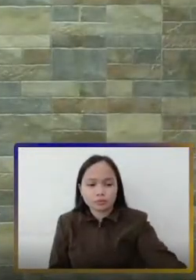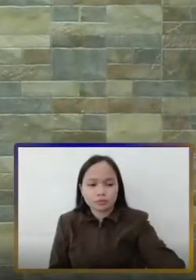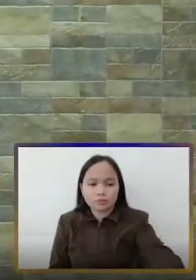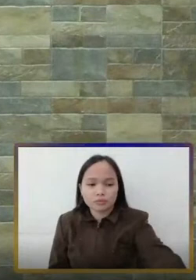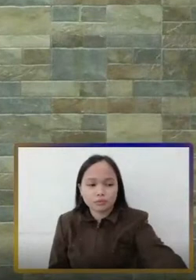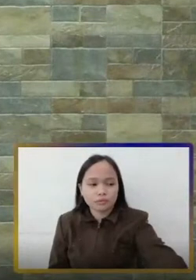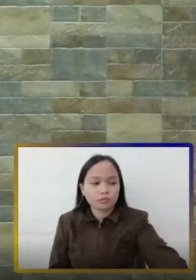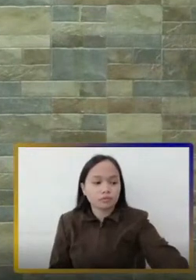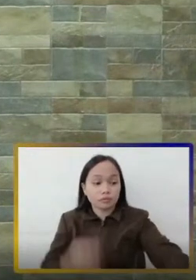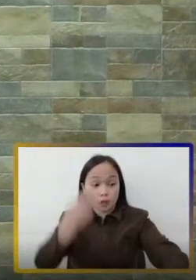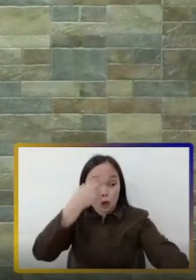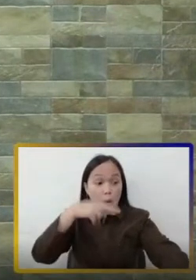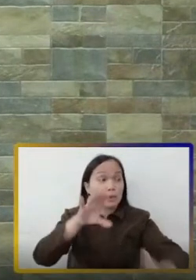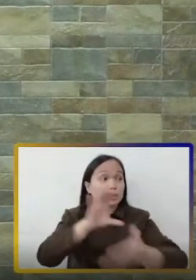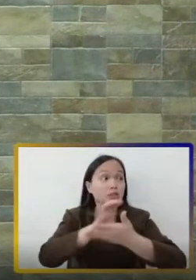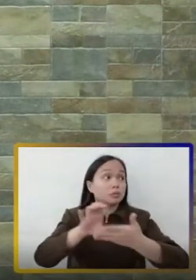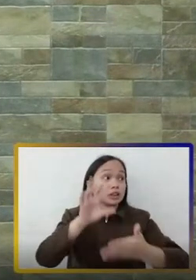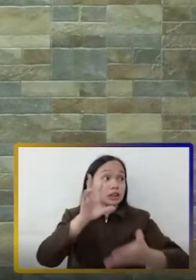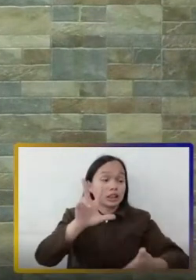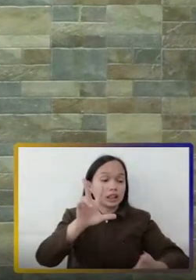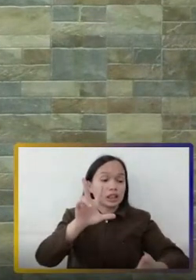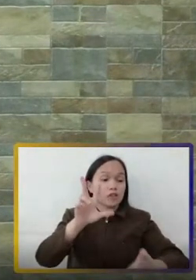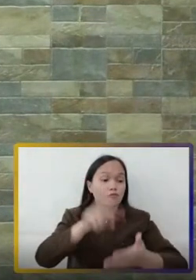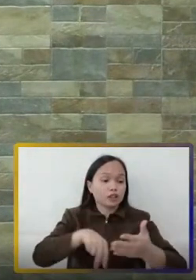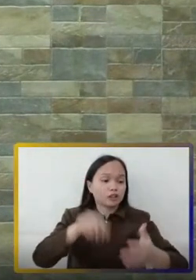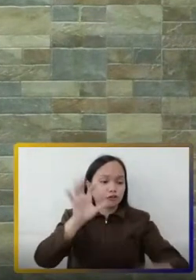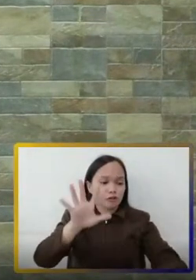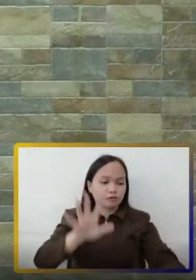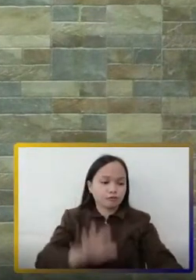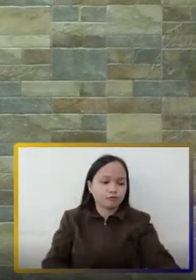All right, look at verse number